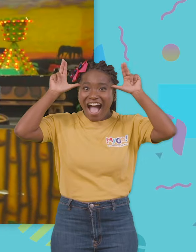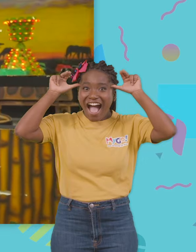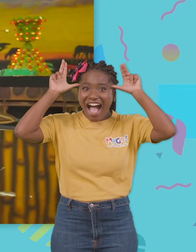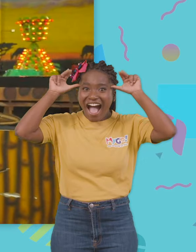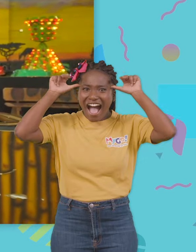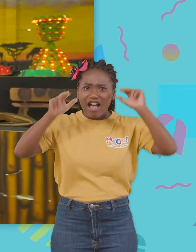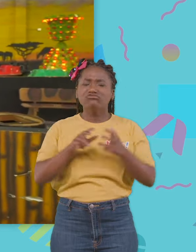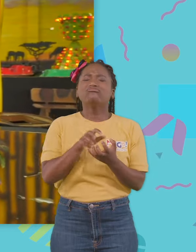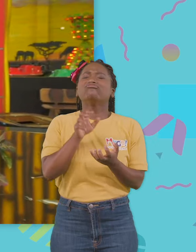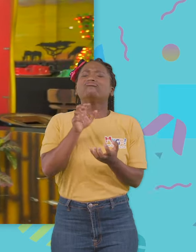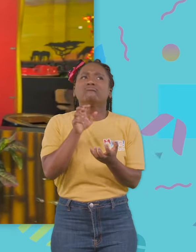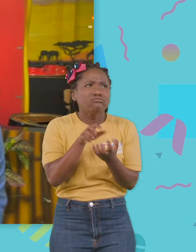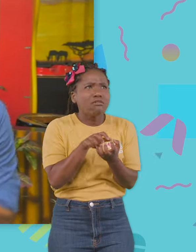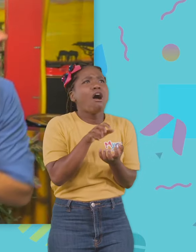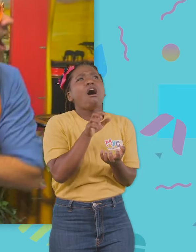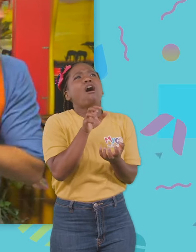horse.